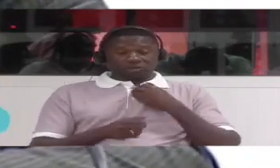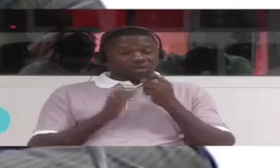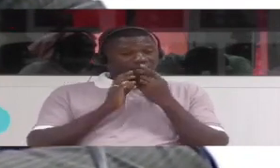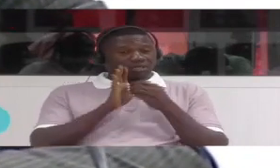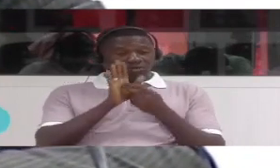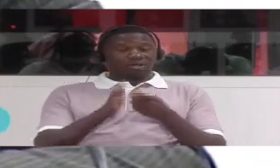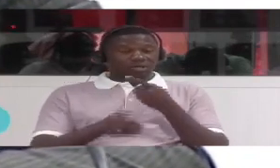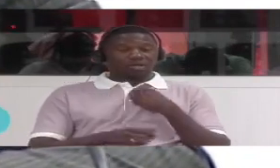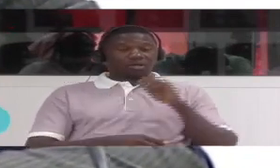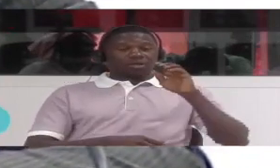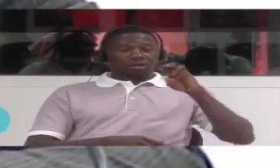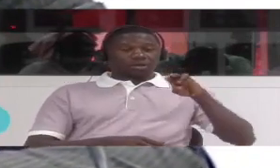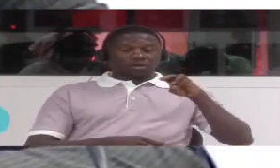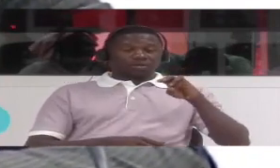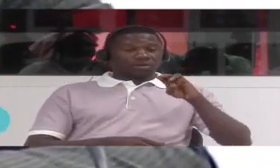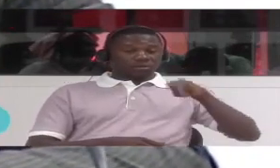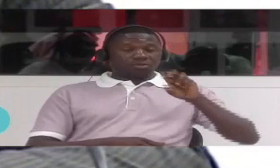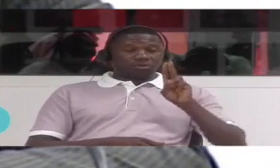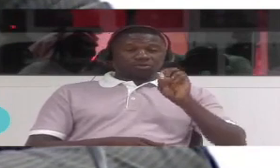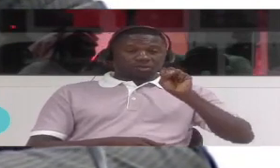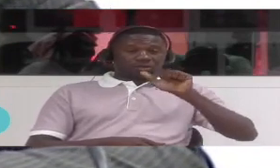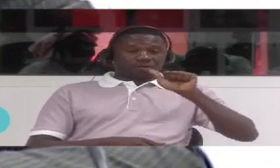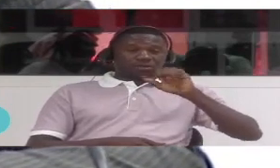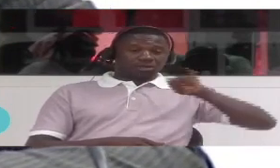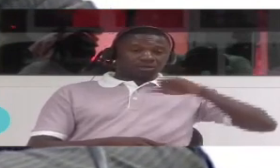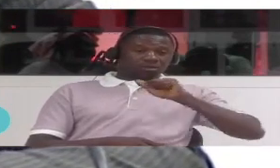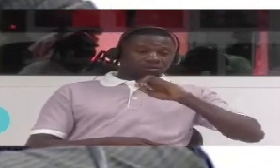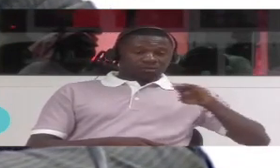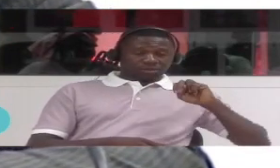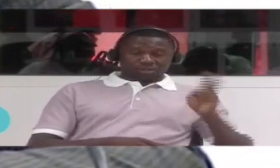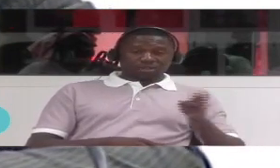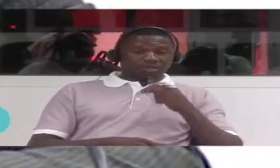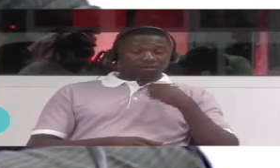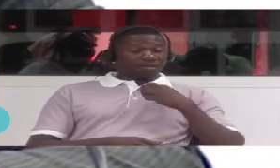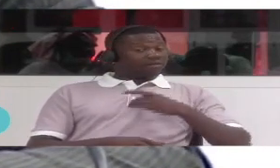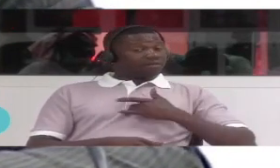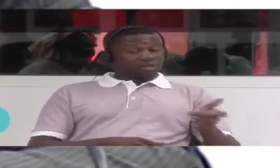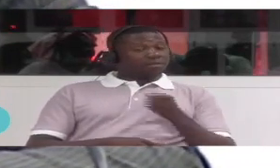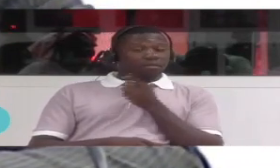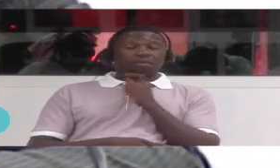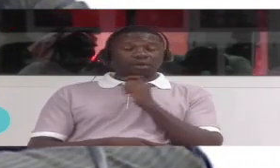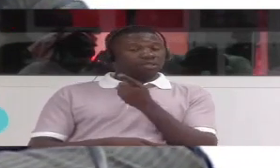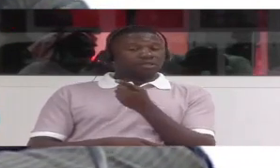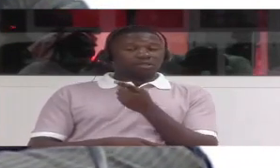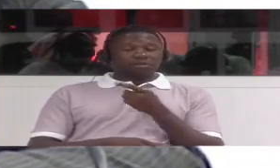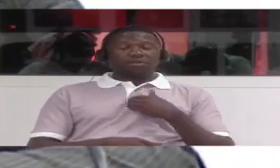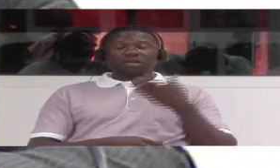his reputation being a very vicious man. And I read a lot of